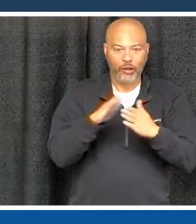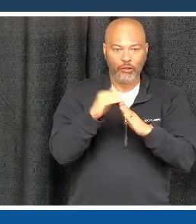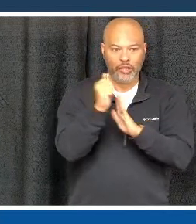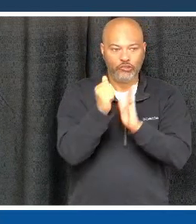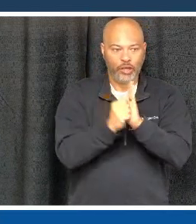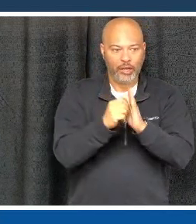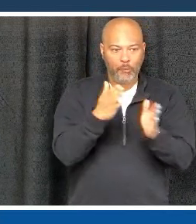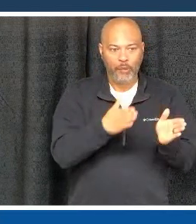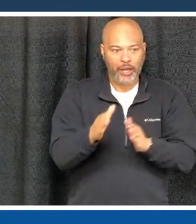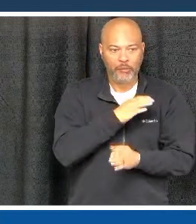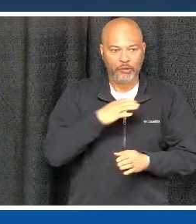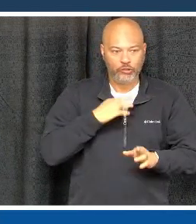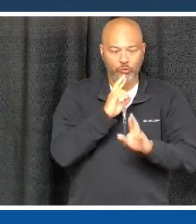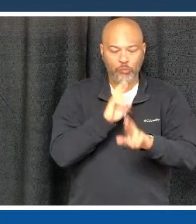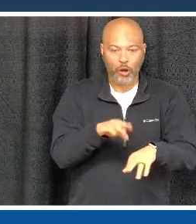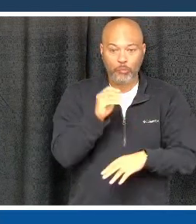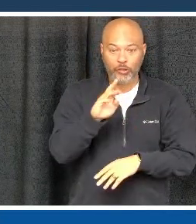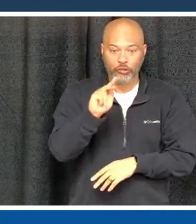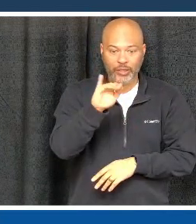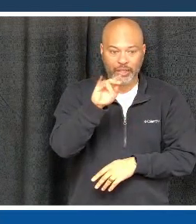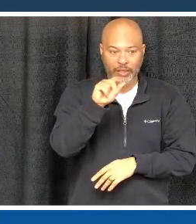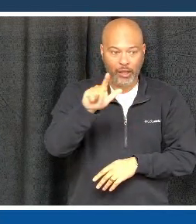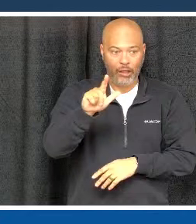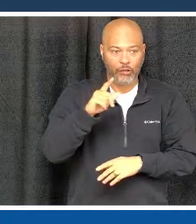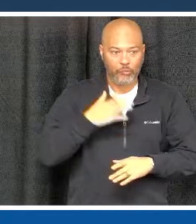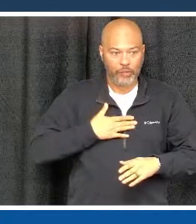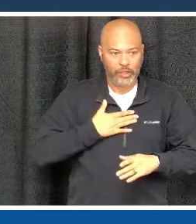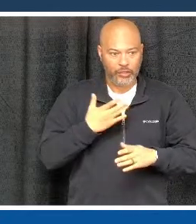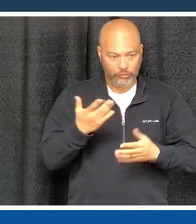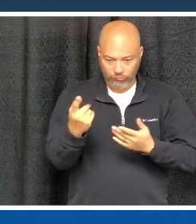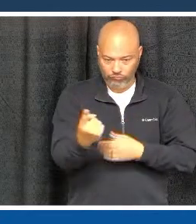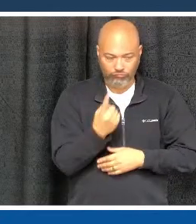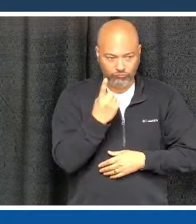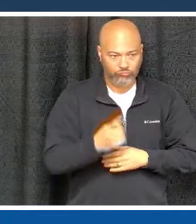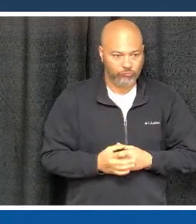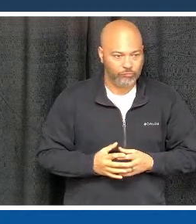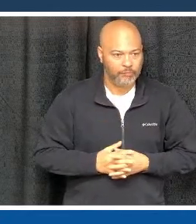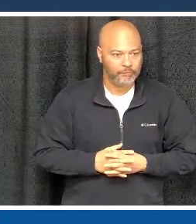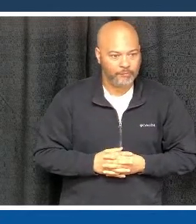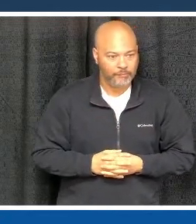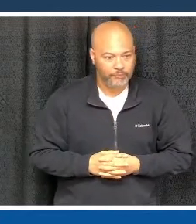Commission report. Mr. Tyndall, if you would, please, sir.